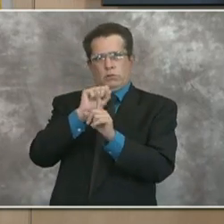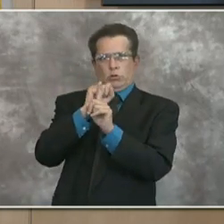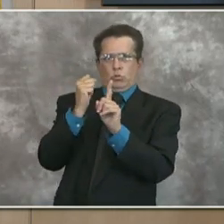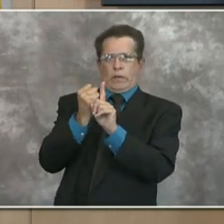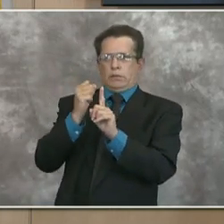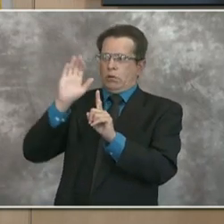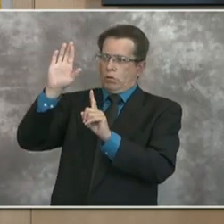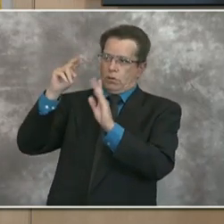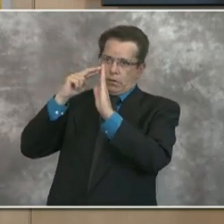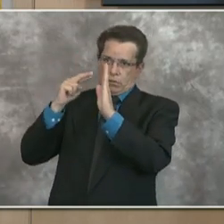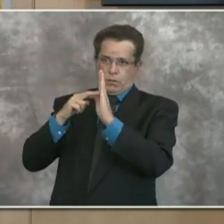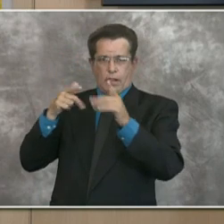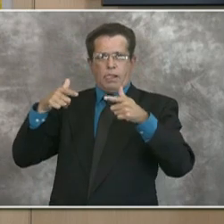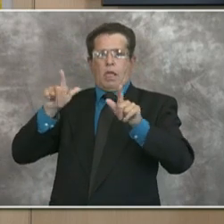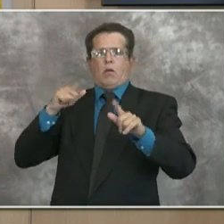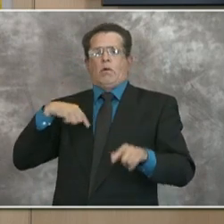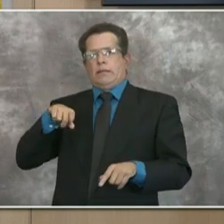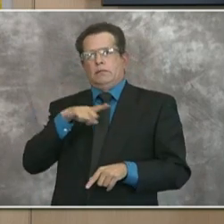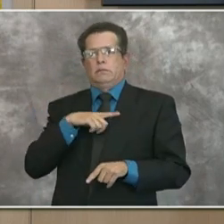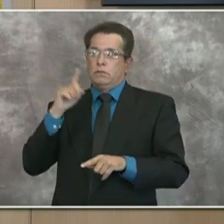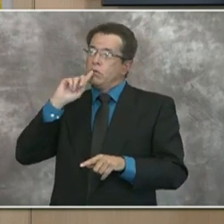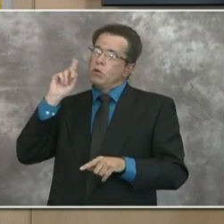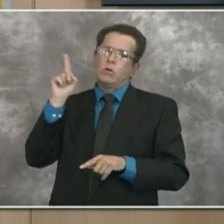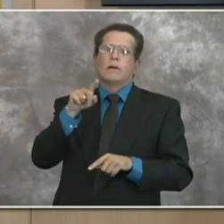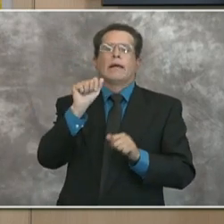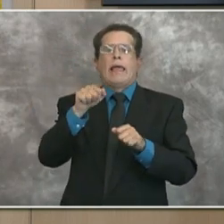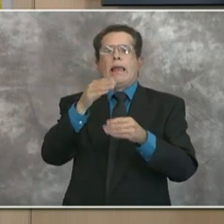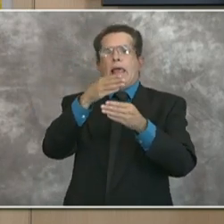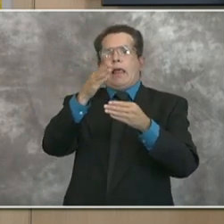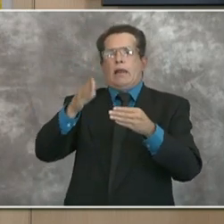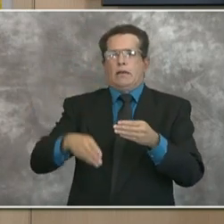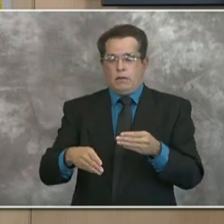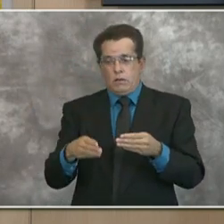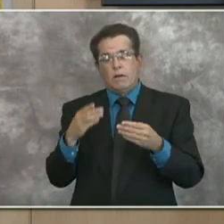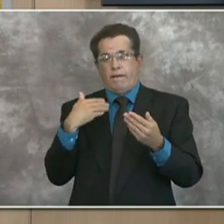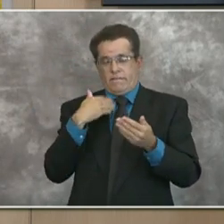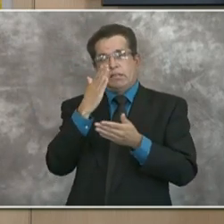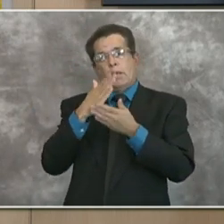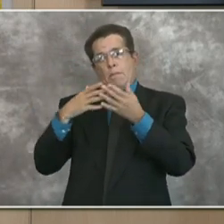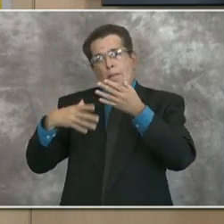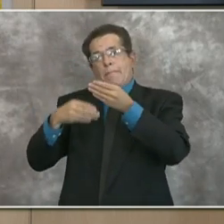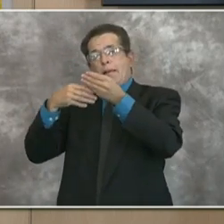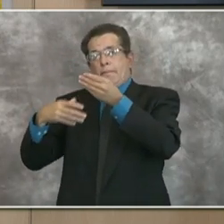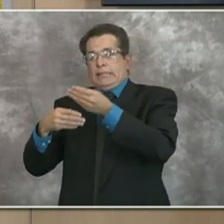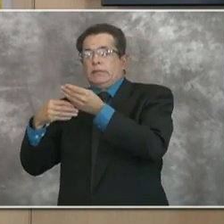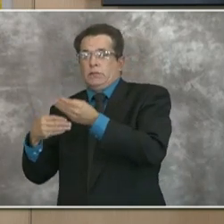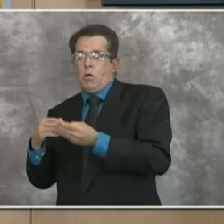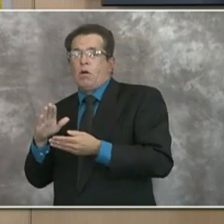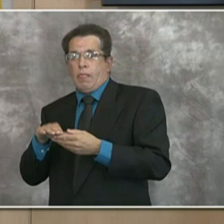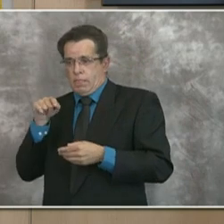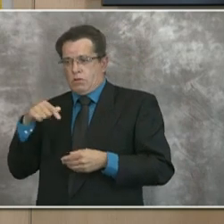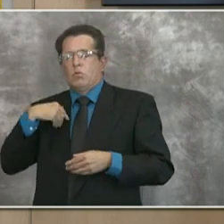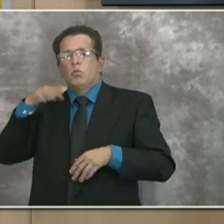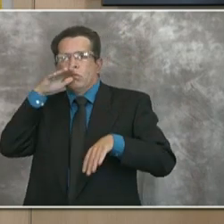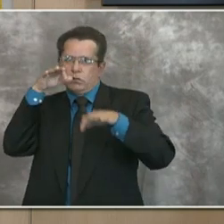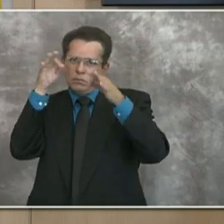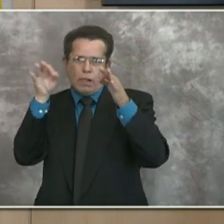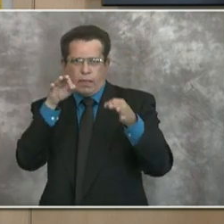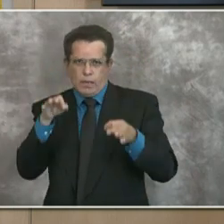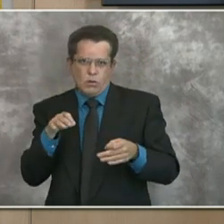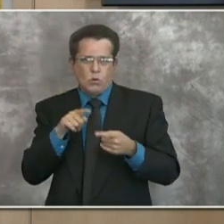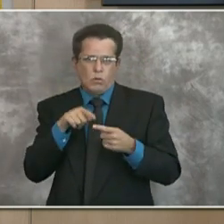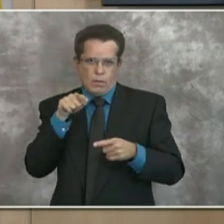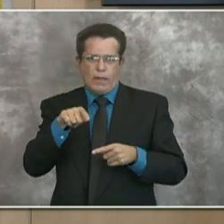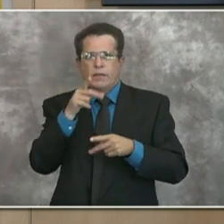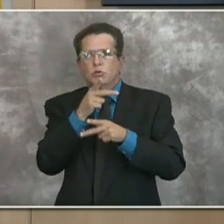state's guidelines allow us to end it. This order has a few amendments, so we're going to be covering some of them, and